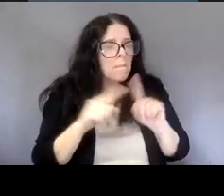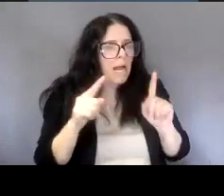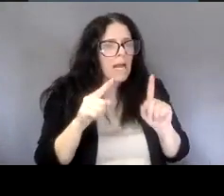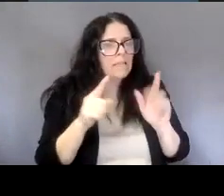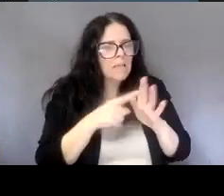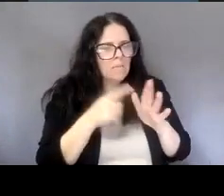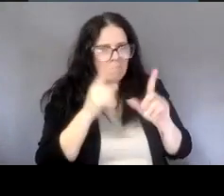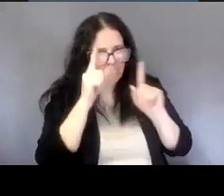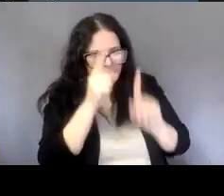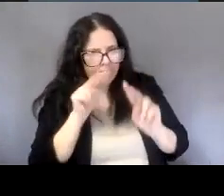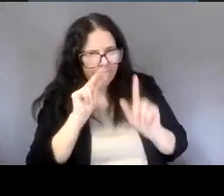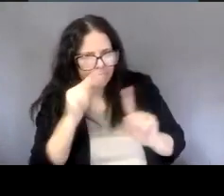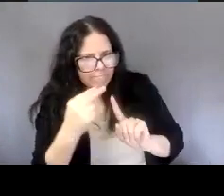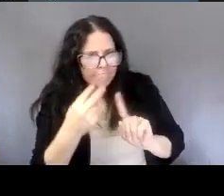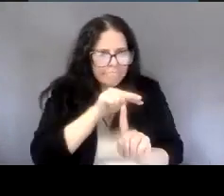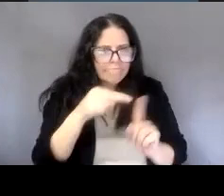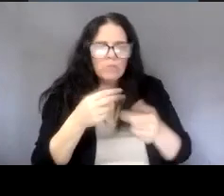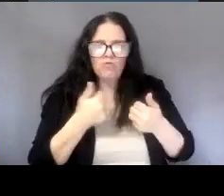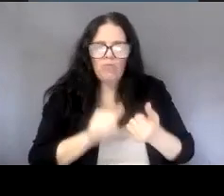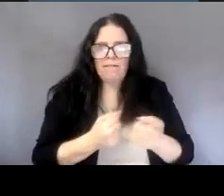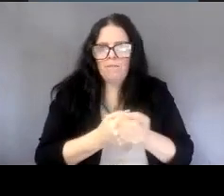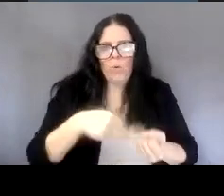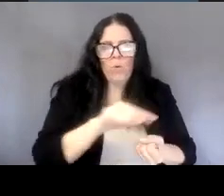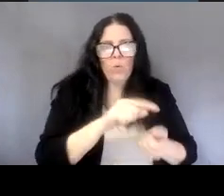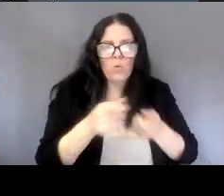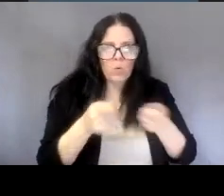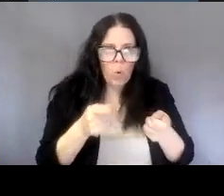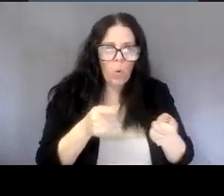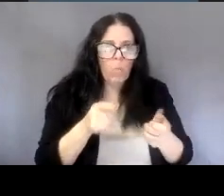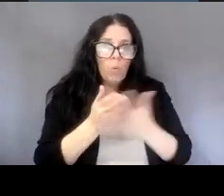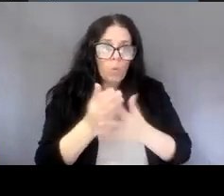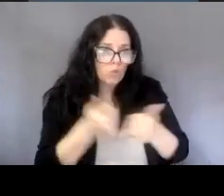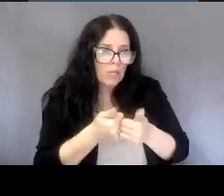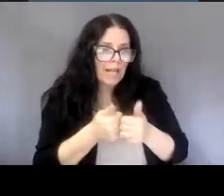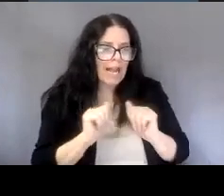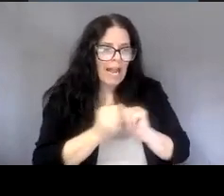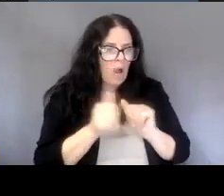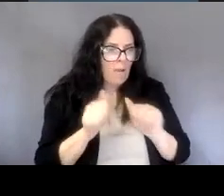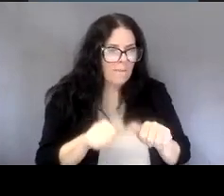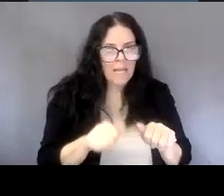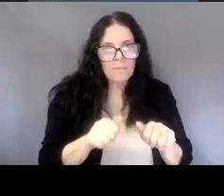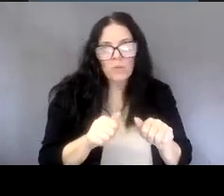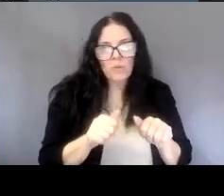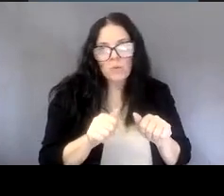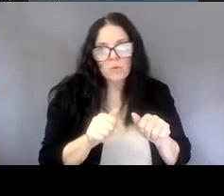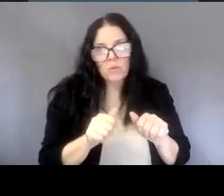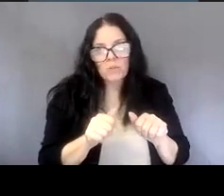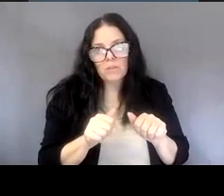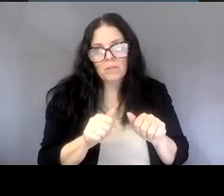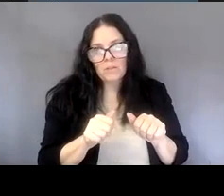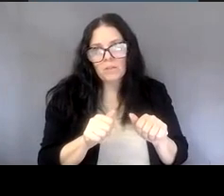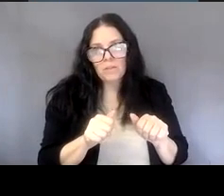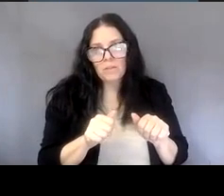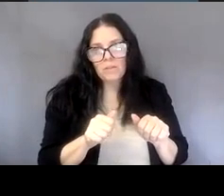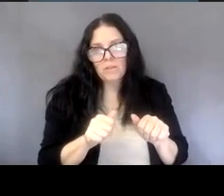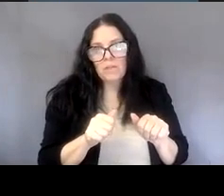stressors, to be able to help them to cope with challenges and adversities, and to help them to be able to start